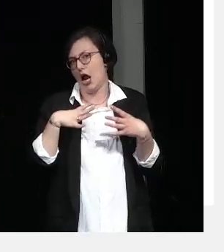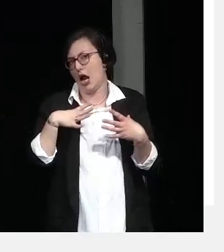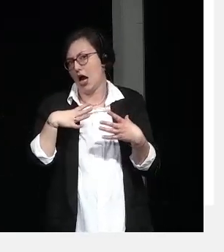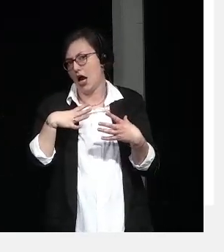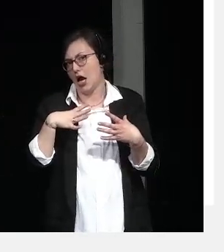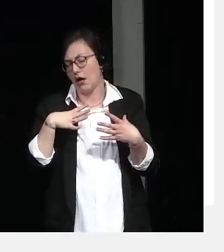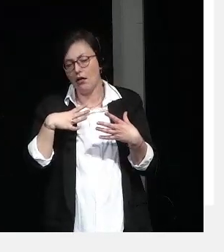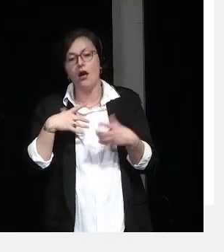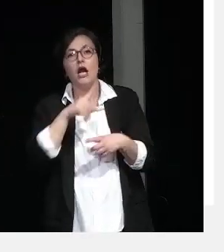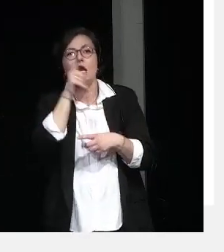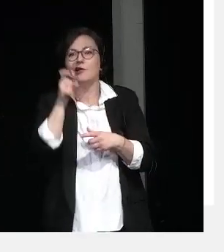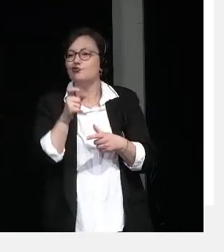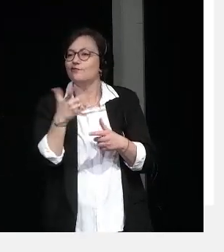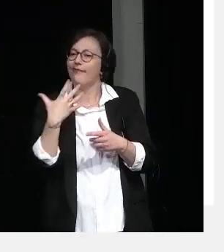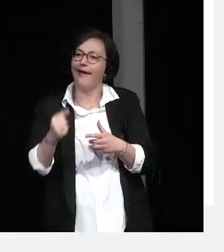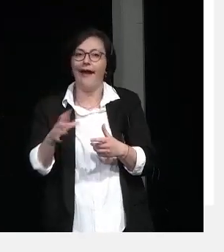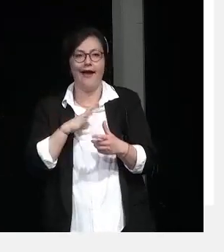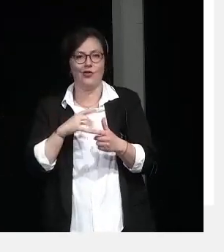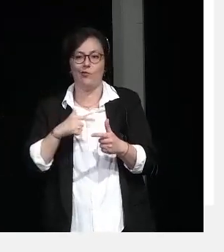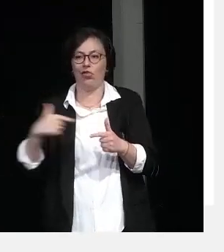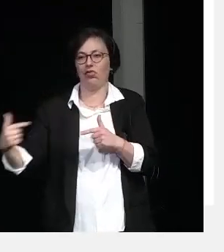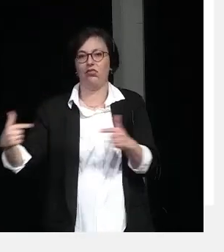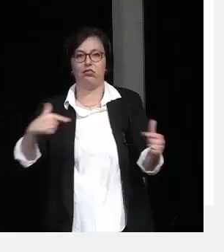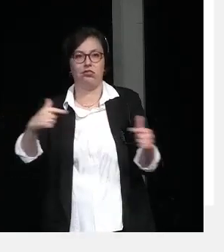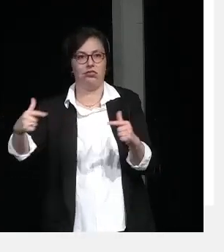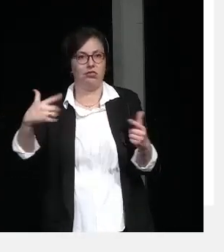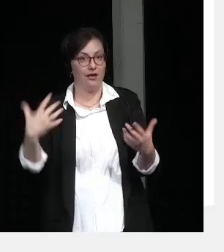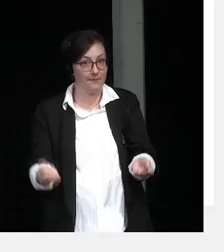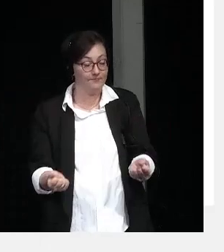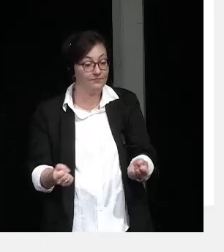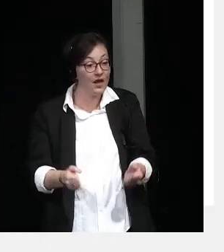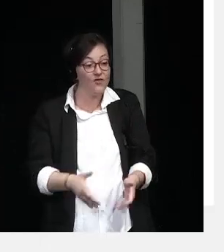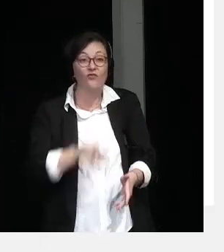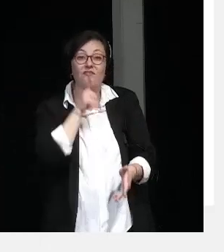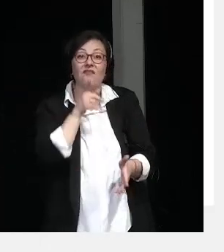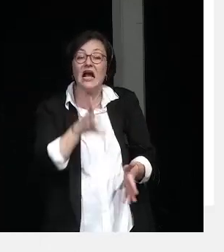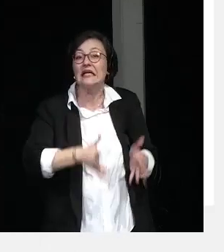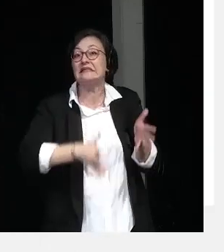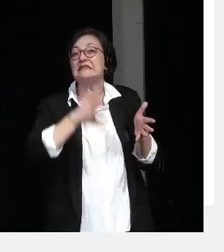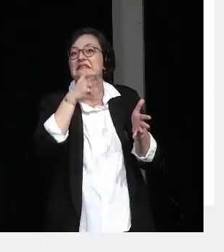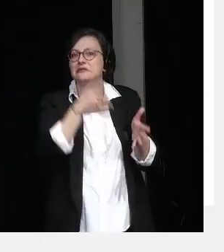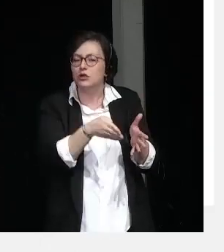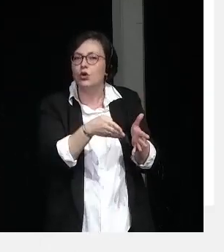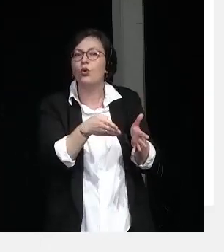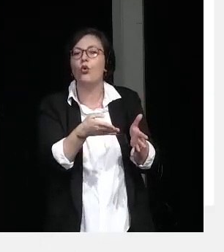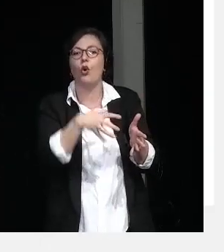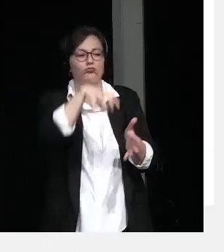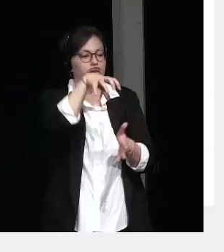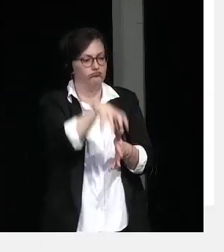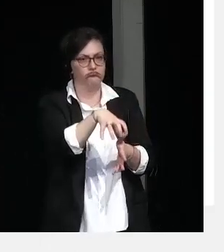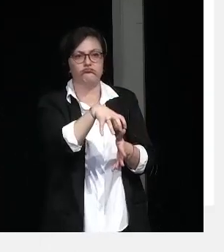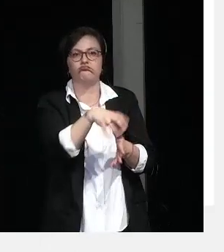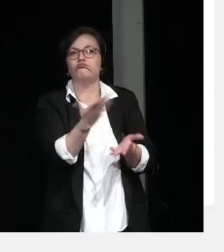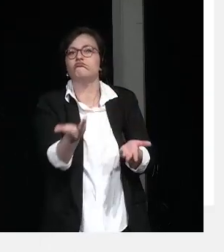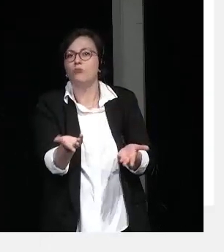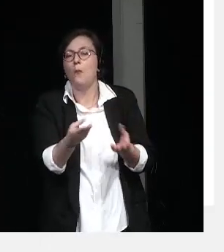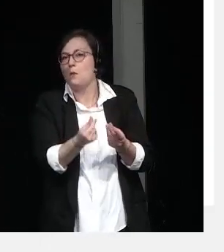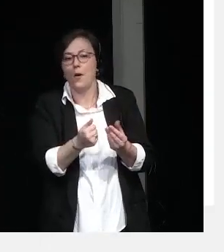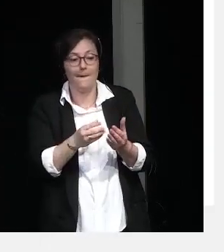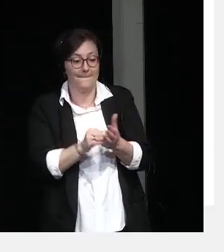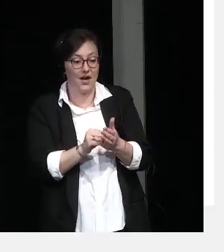it will benefit everyone. For example, a ramp. A ramp is a wonderful example in a building